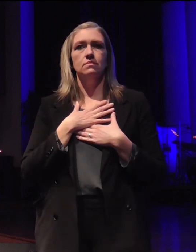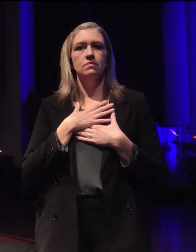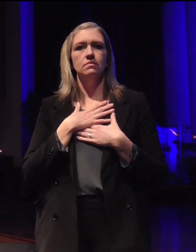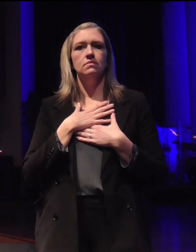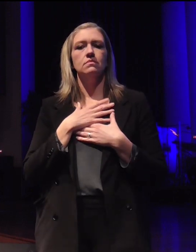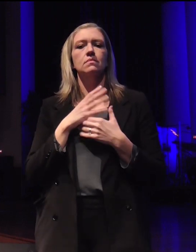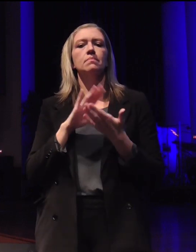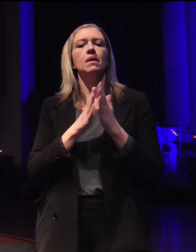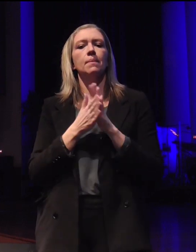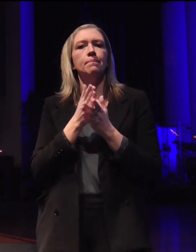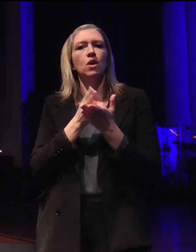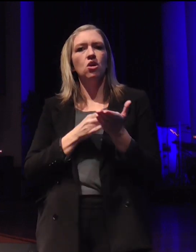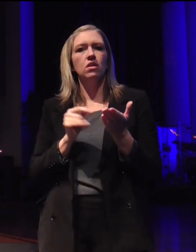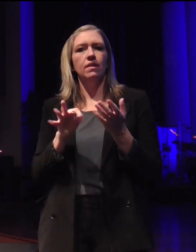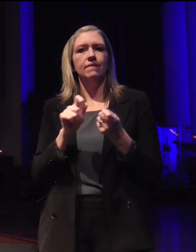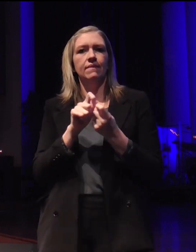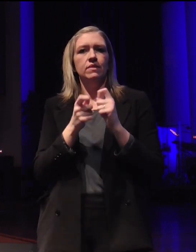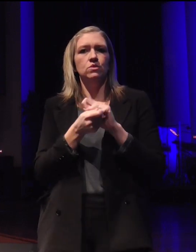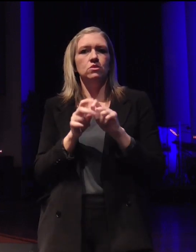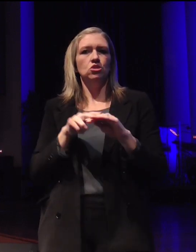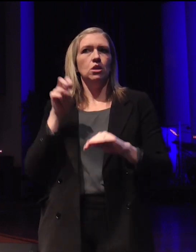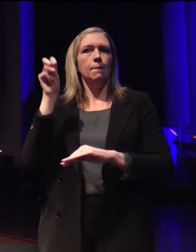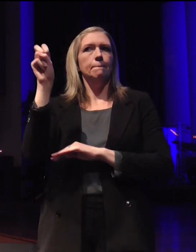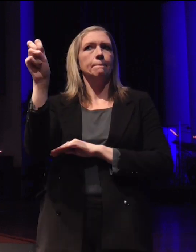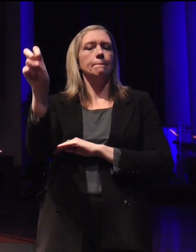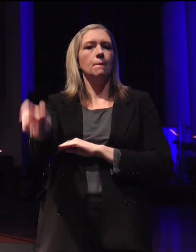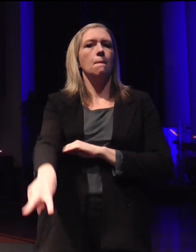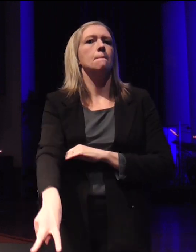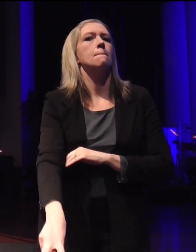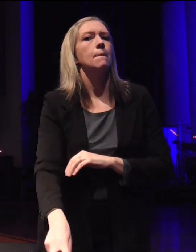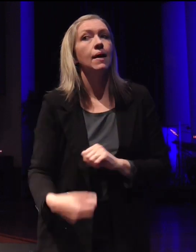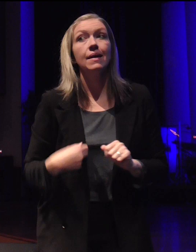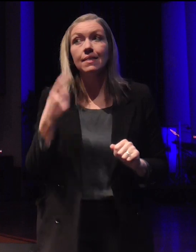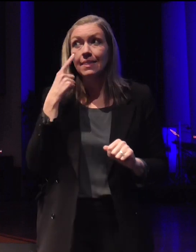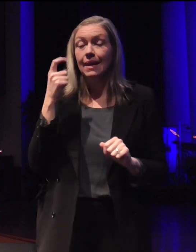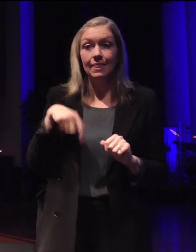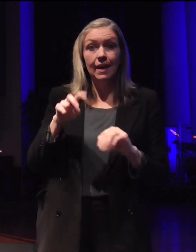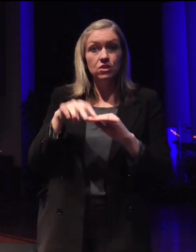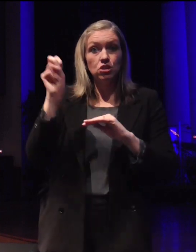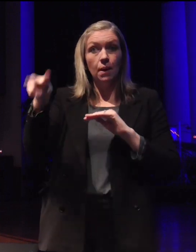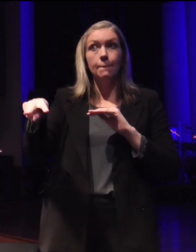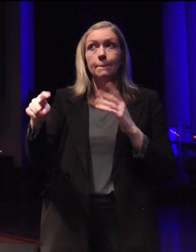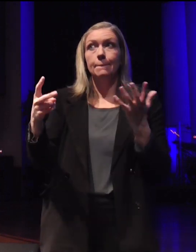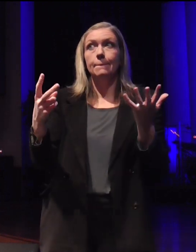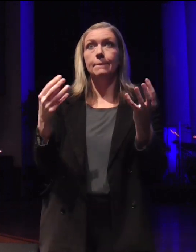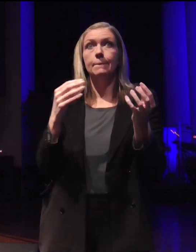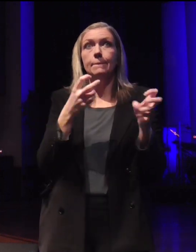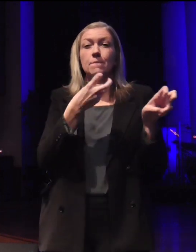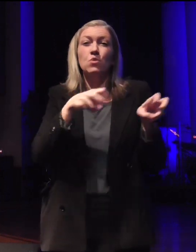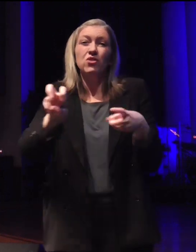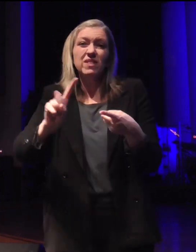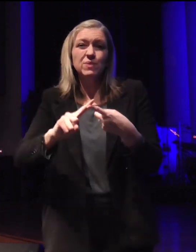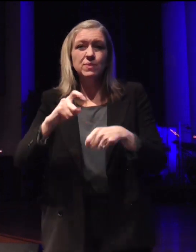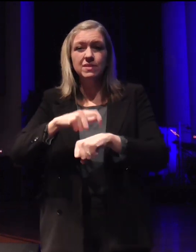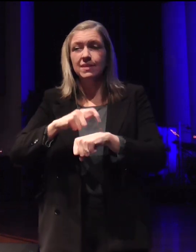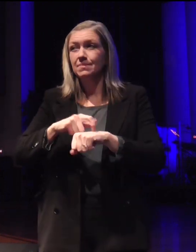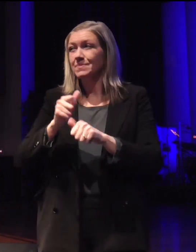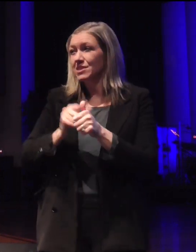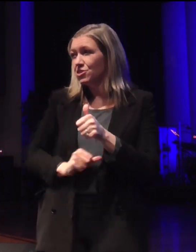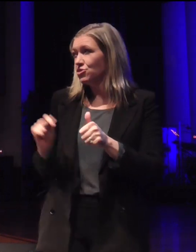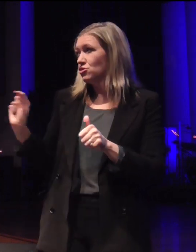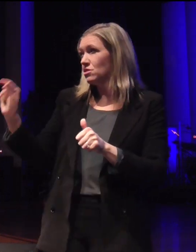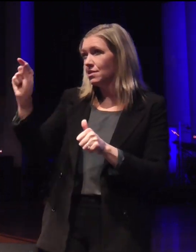evolutionary jump. And I think that evolutionary jump is that we're moving towards a time where each one of